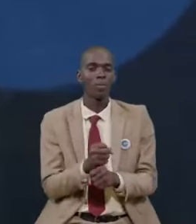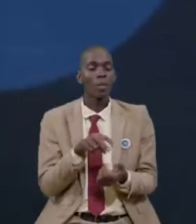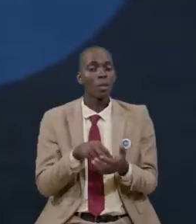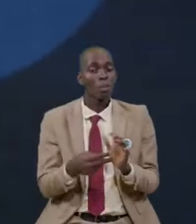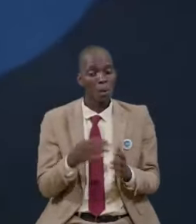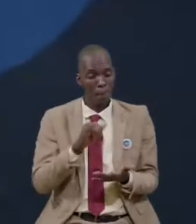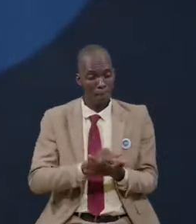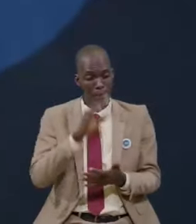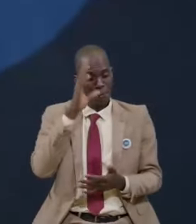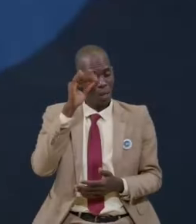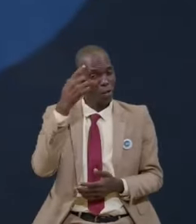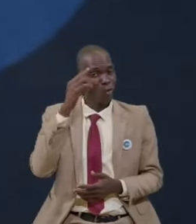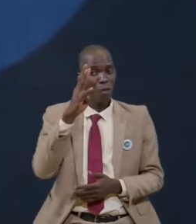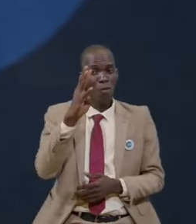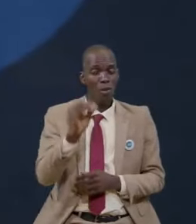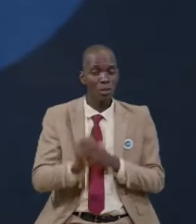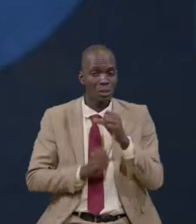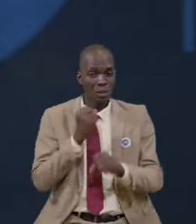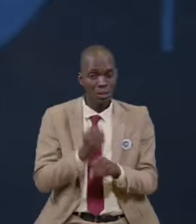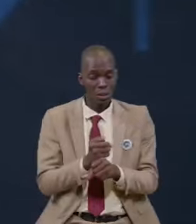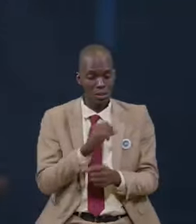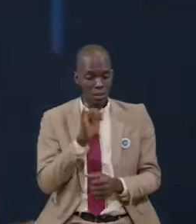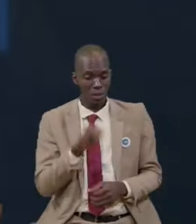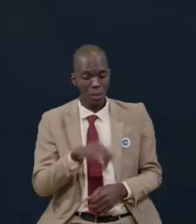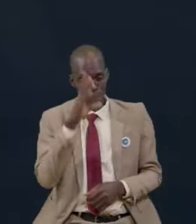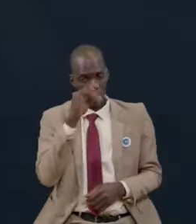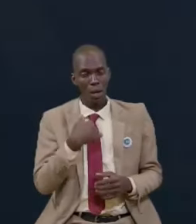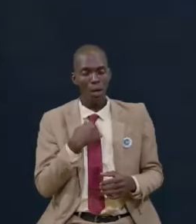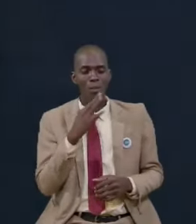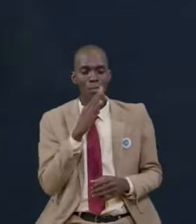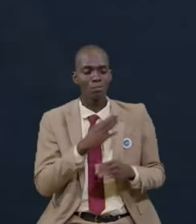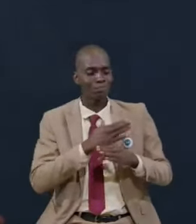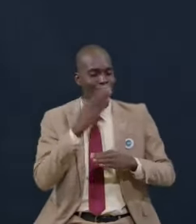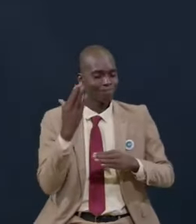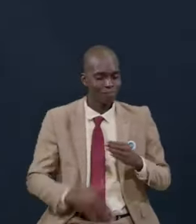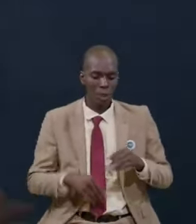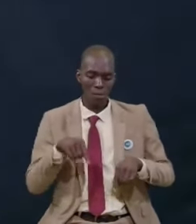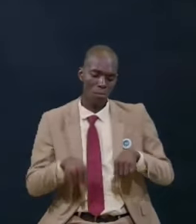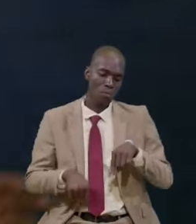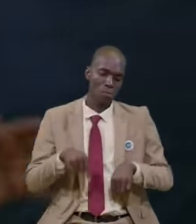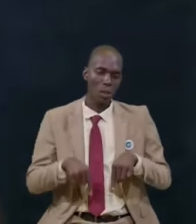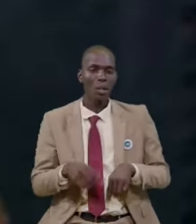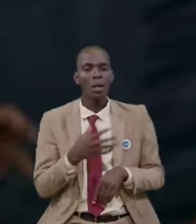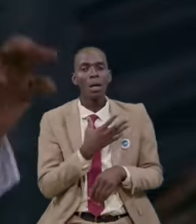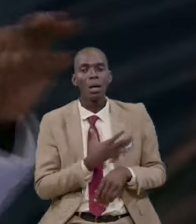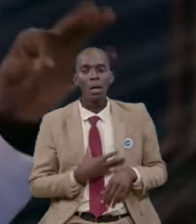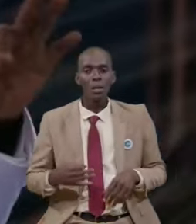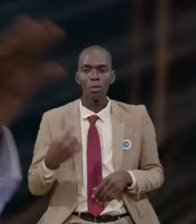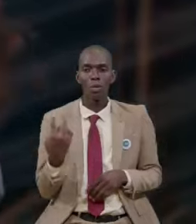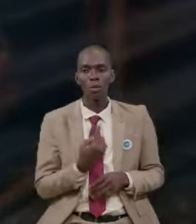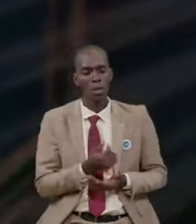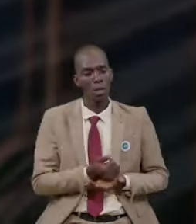been there, totally paralyzed and carried by helpers and carried by people to